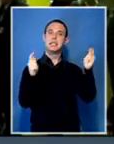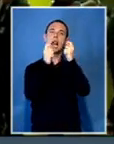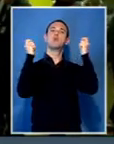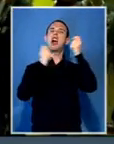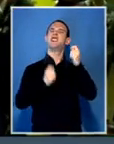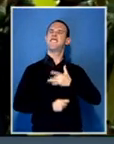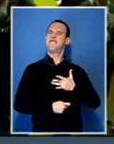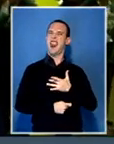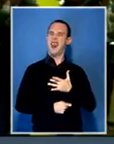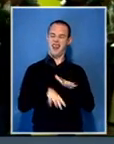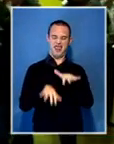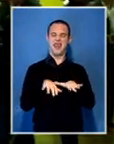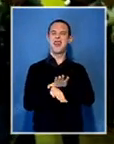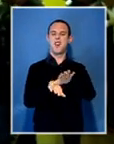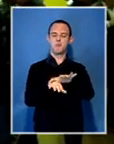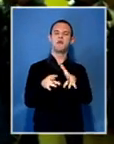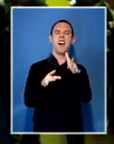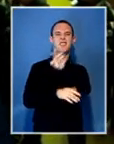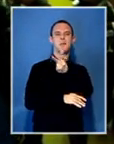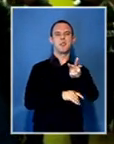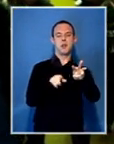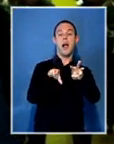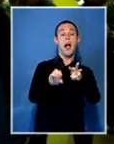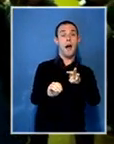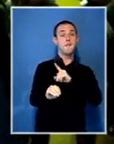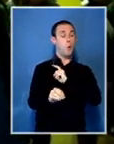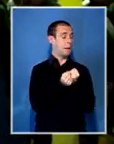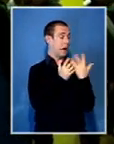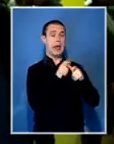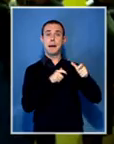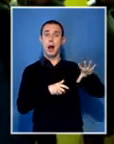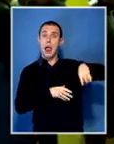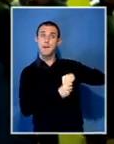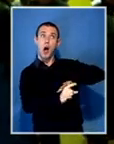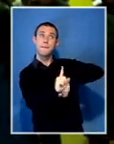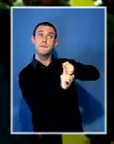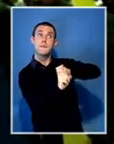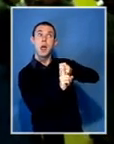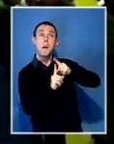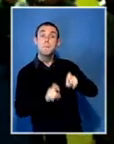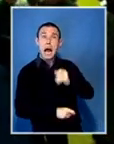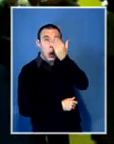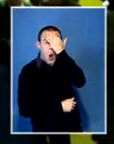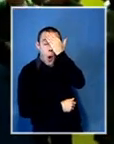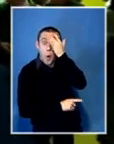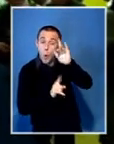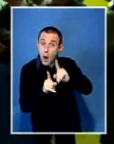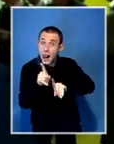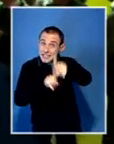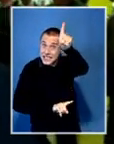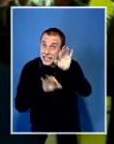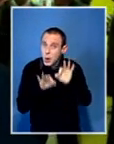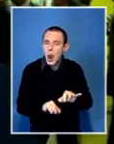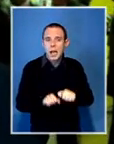in the anti-apartheid movement for decades, never knowing if it would succeed. Tonight, they are celebrating South Africa's 20 years